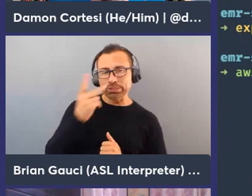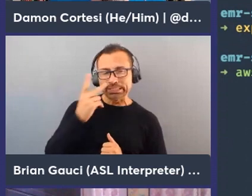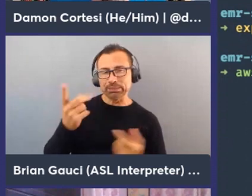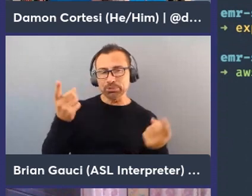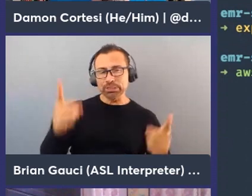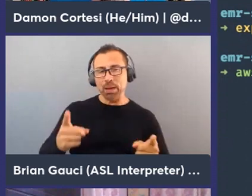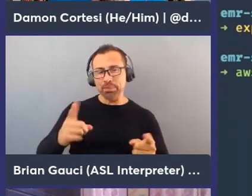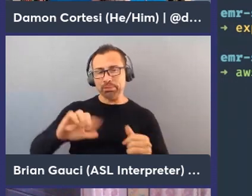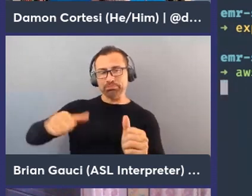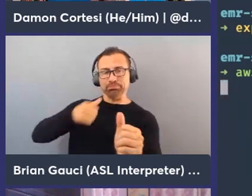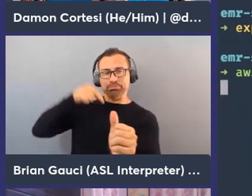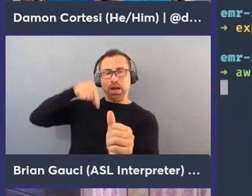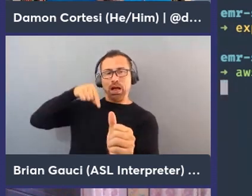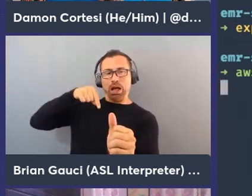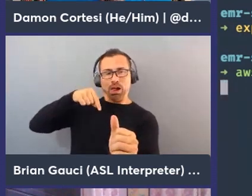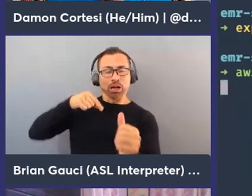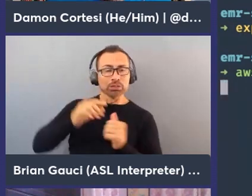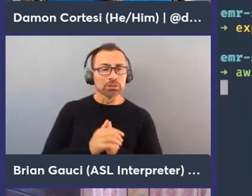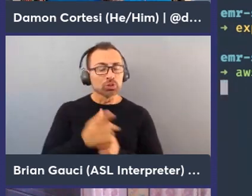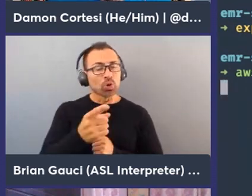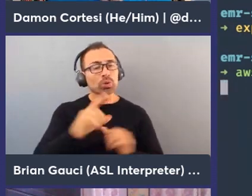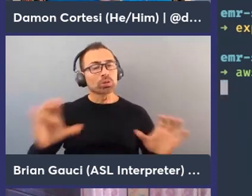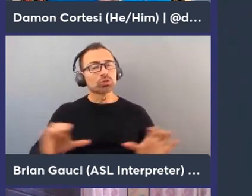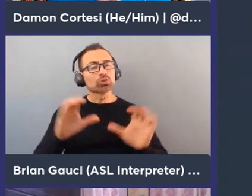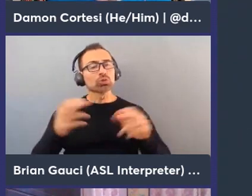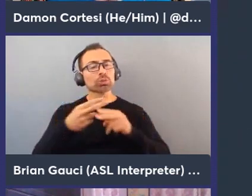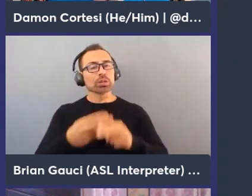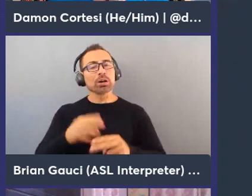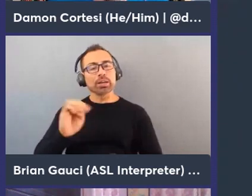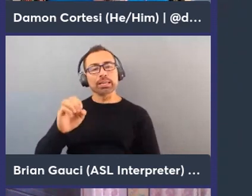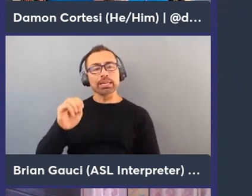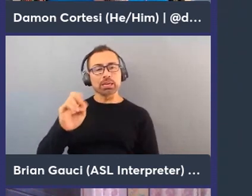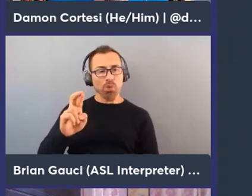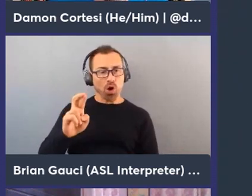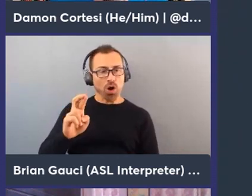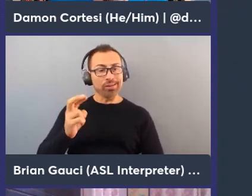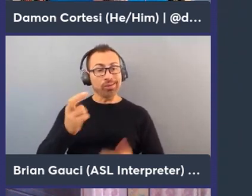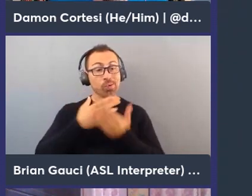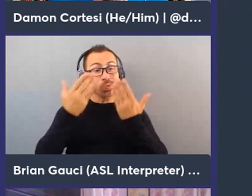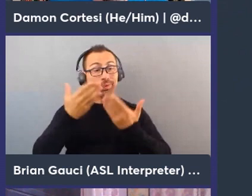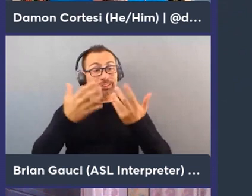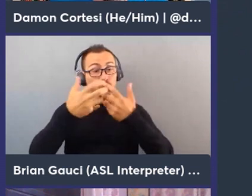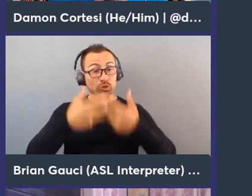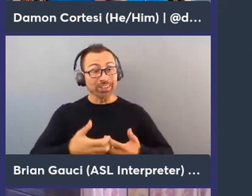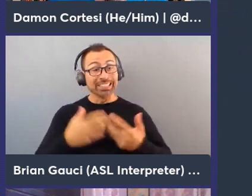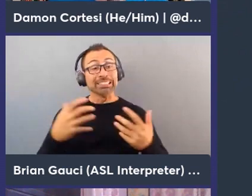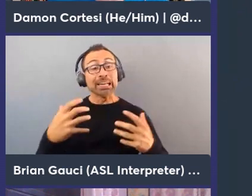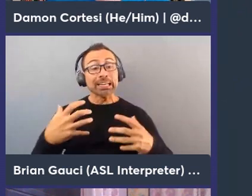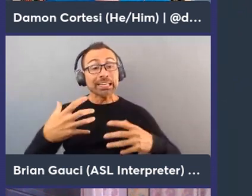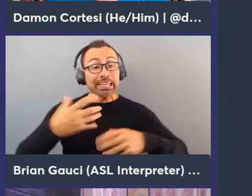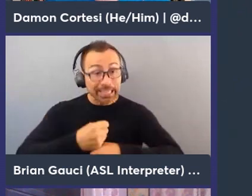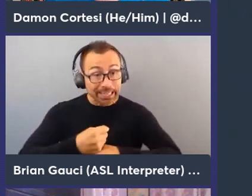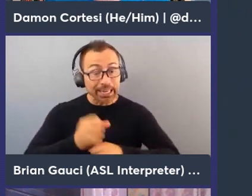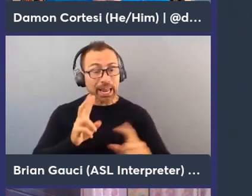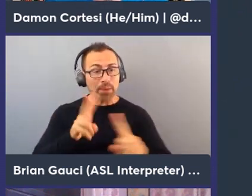serverless get application, that shows me the application, and the application is already started. So there's my